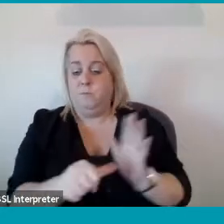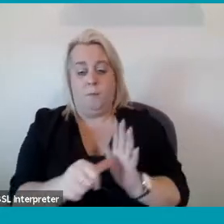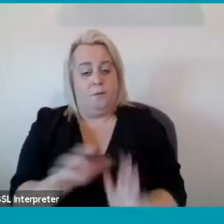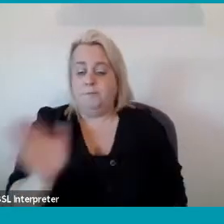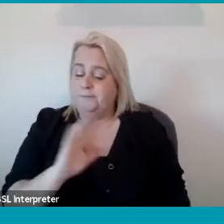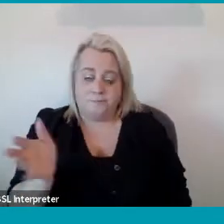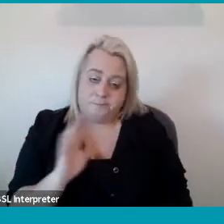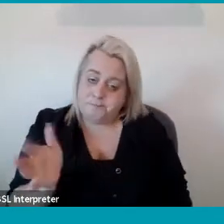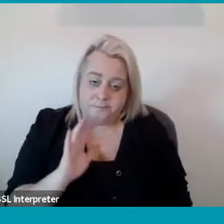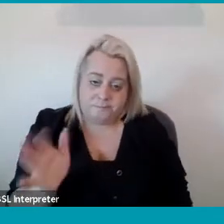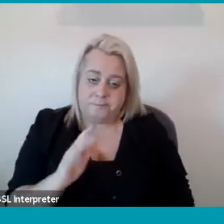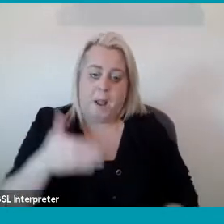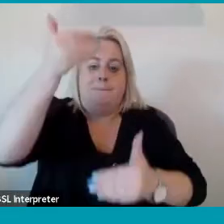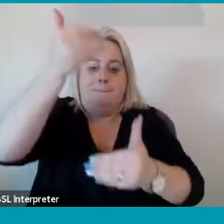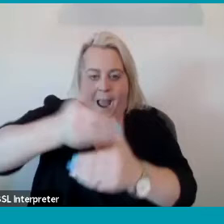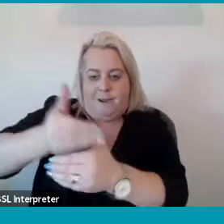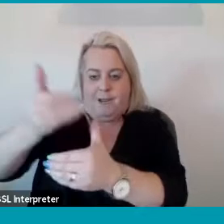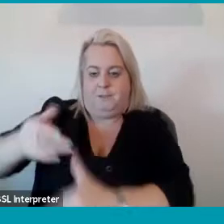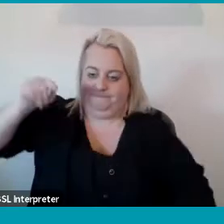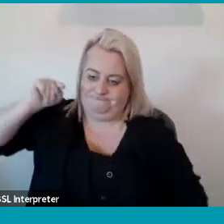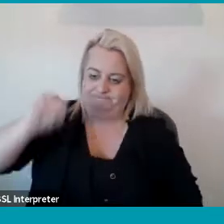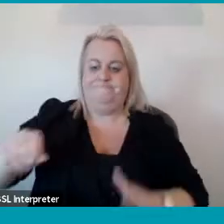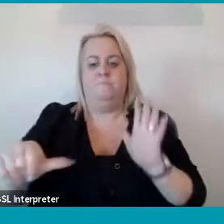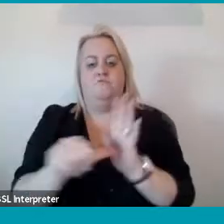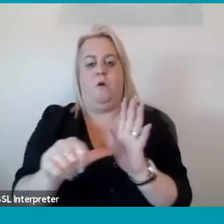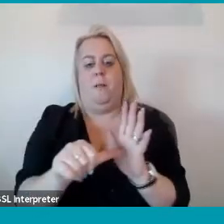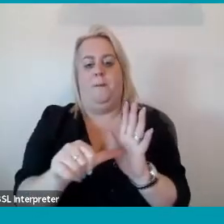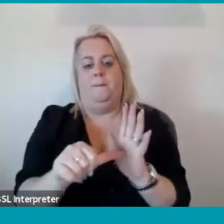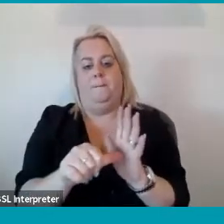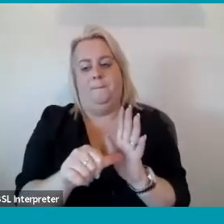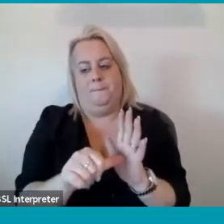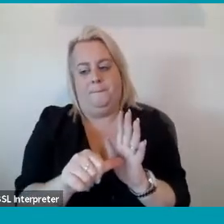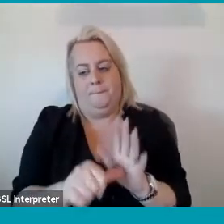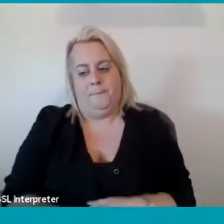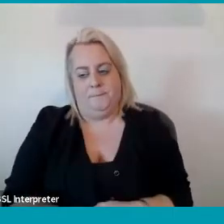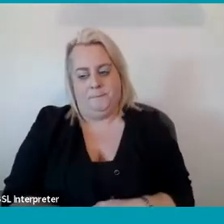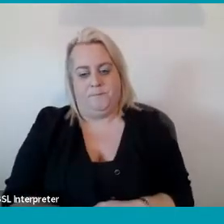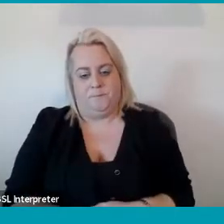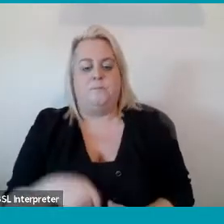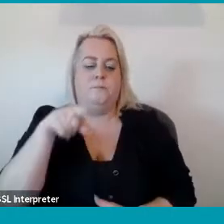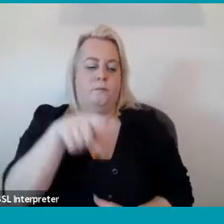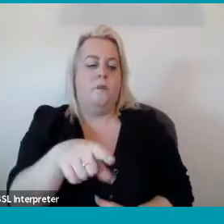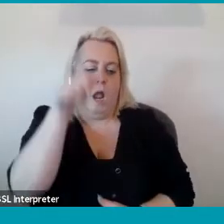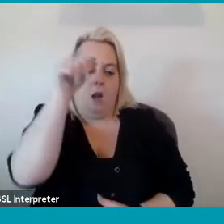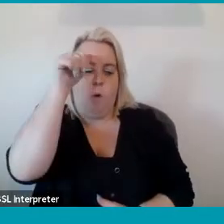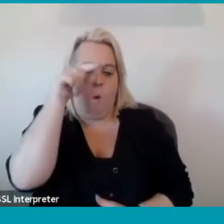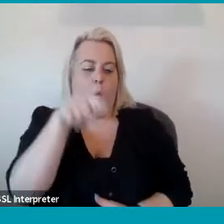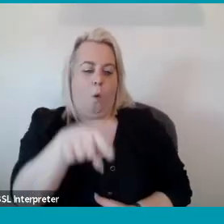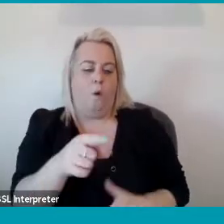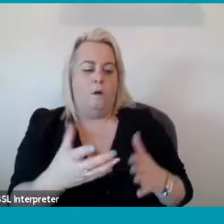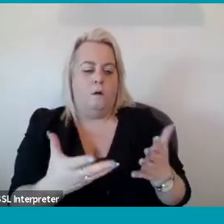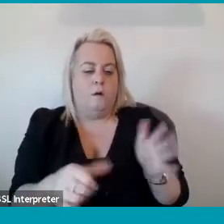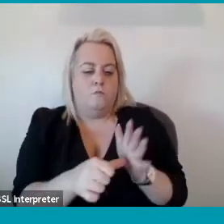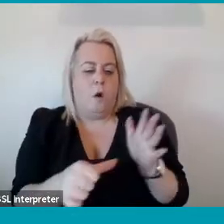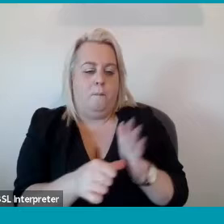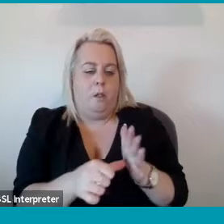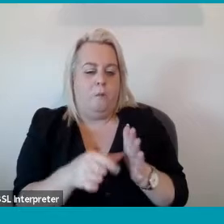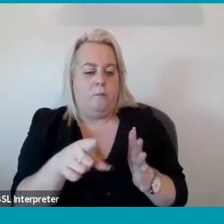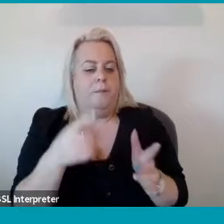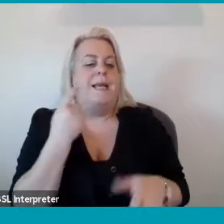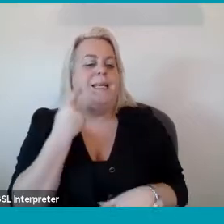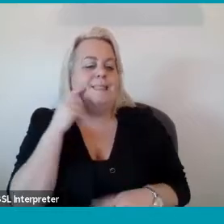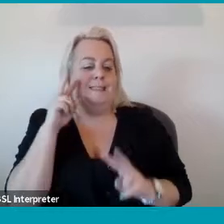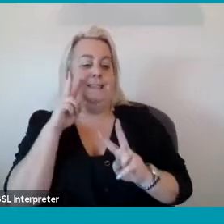in society. And although this is a very obvious example, so we're talking about someone in a wheelchair and stairs, so that's quite easy